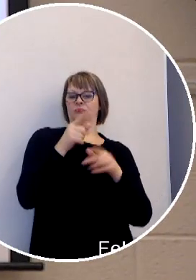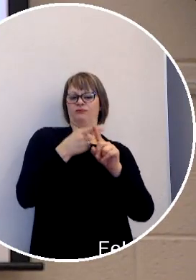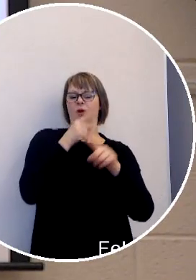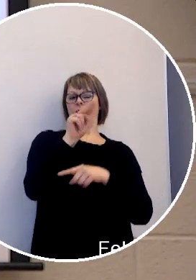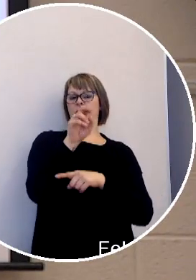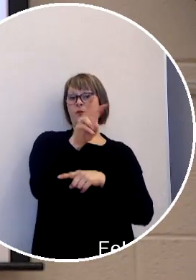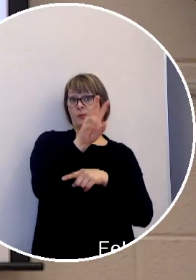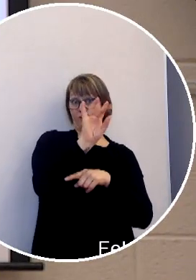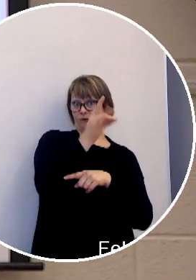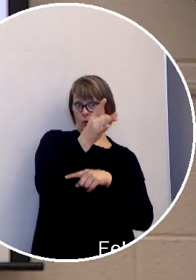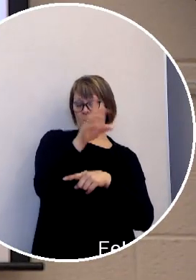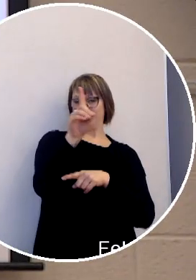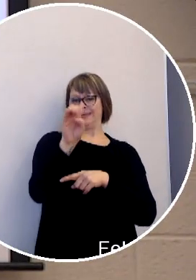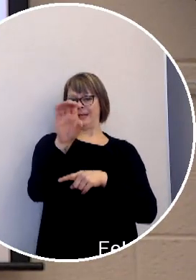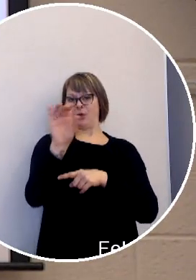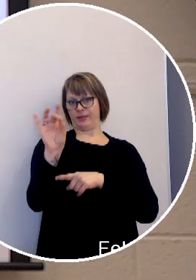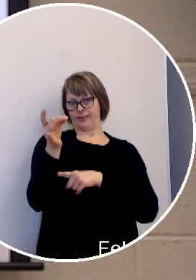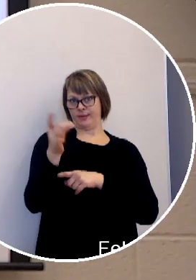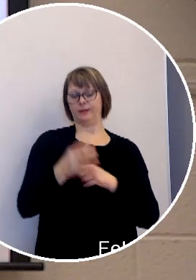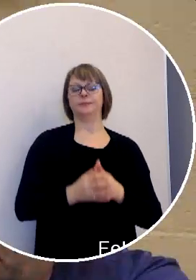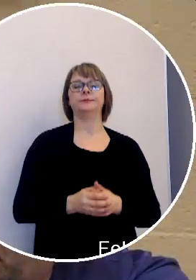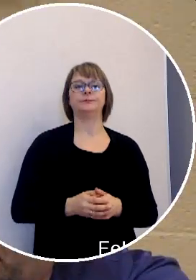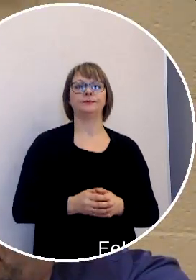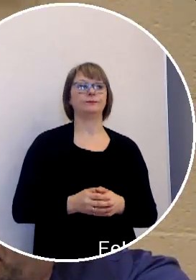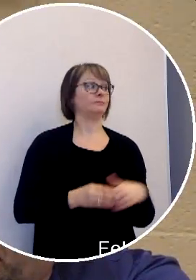December 8th. Thank you,